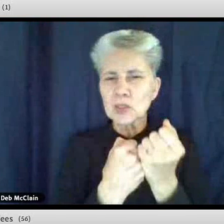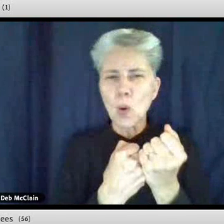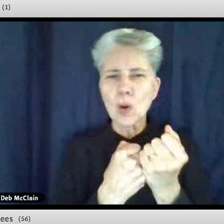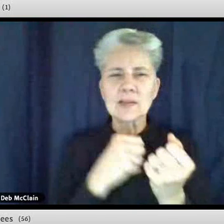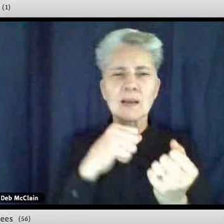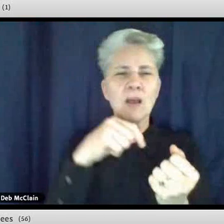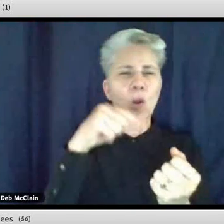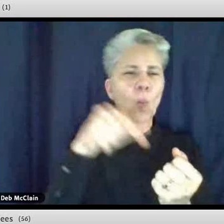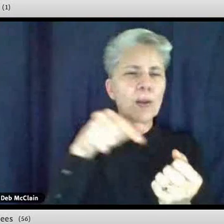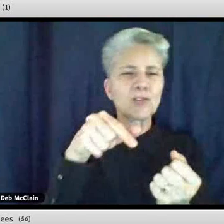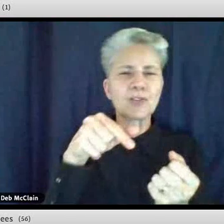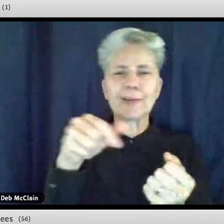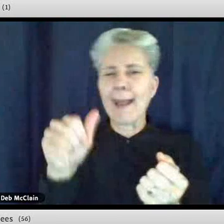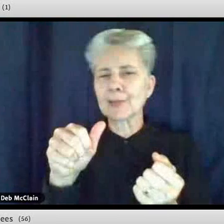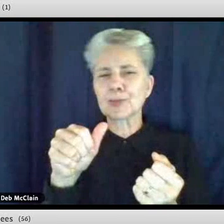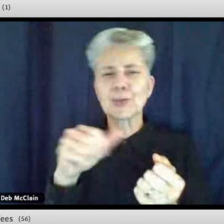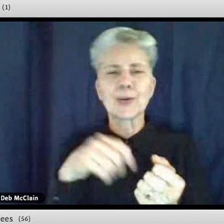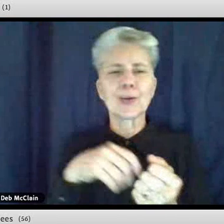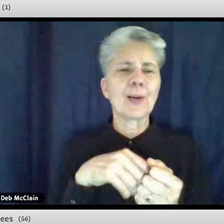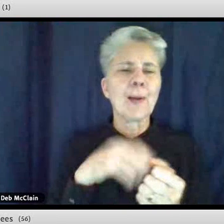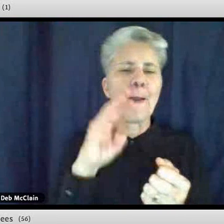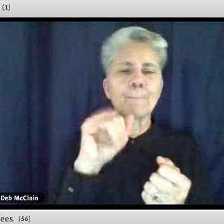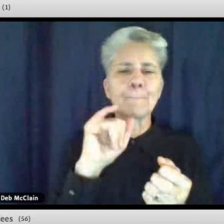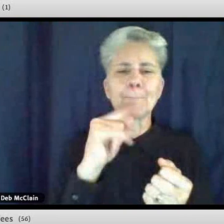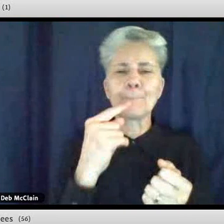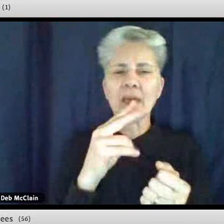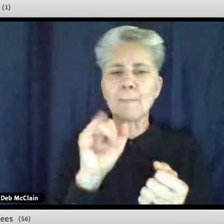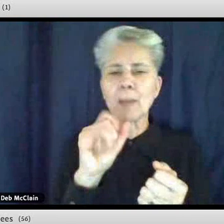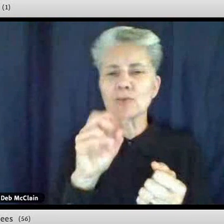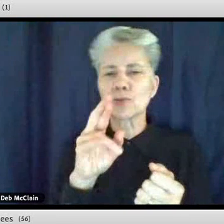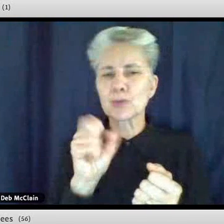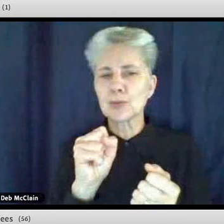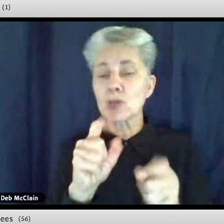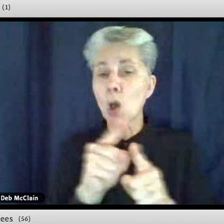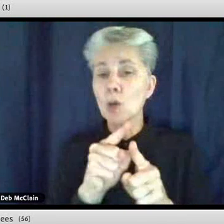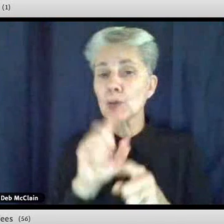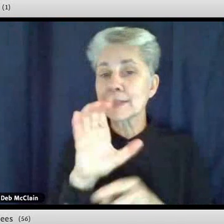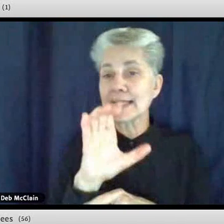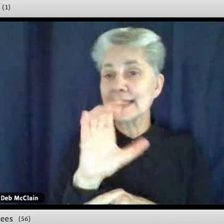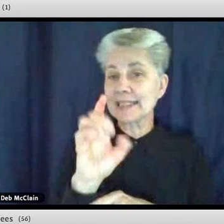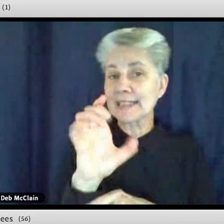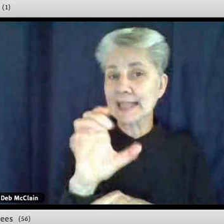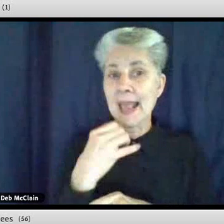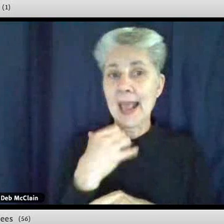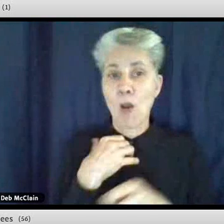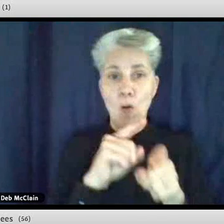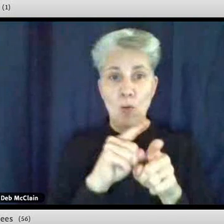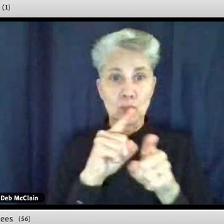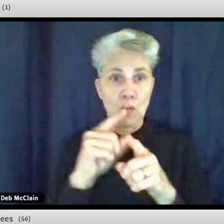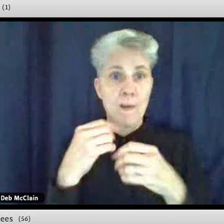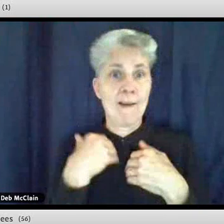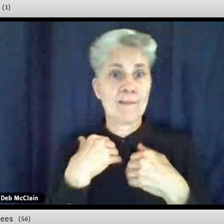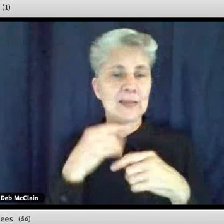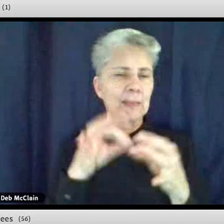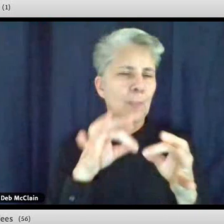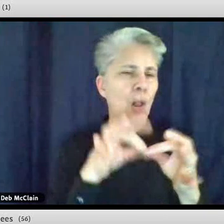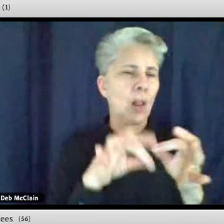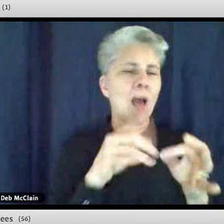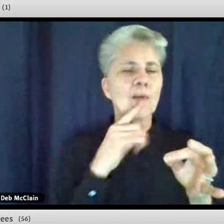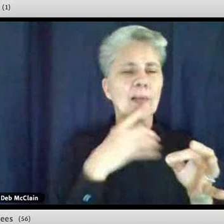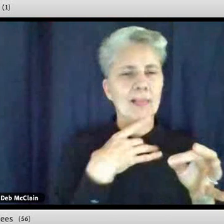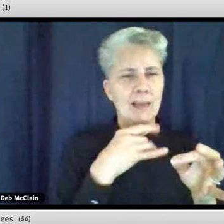got a Mythbusters, also the CDC. They've also got very simple, I mean, I really like